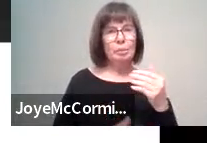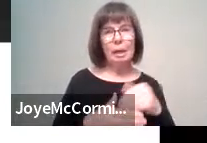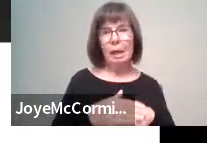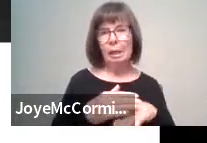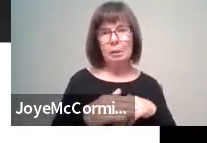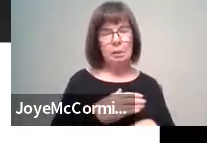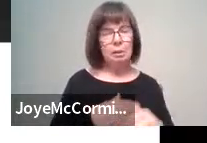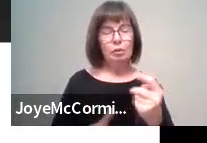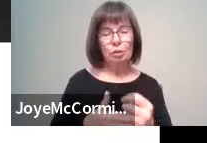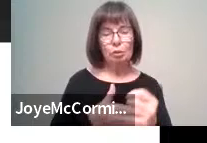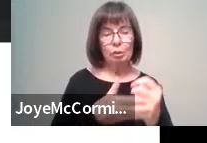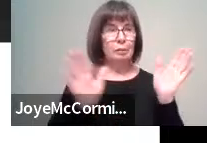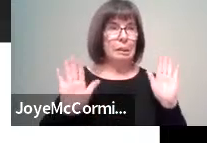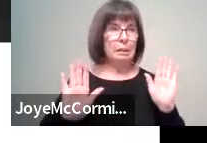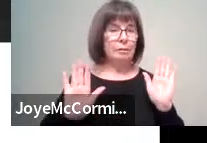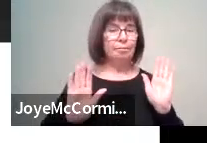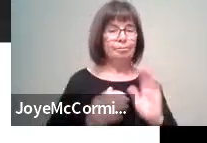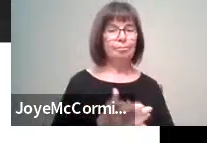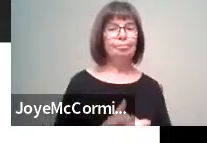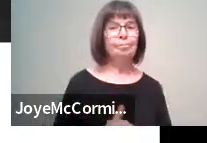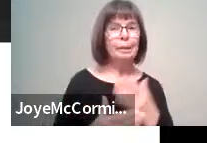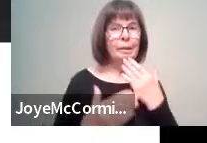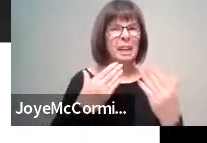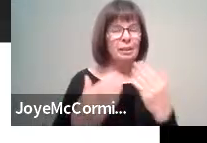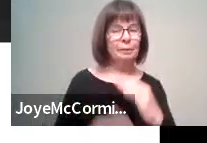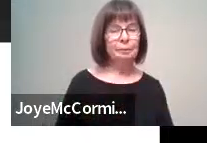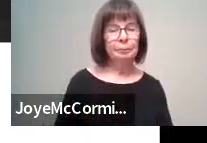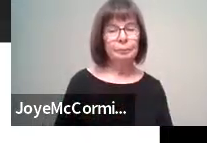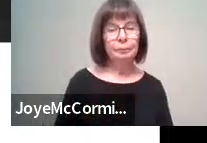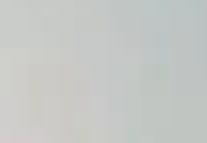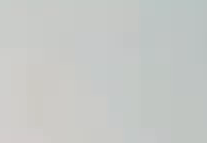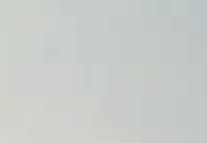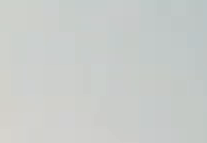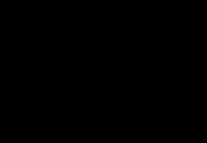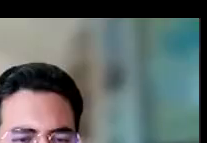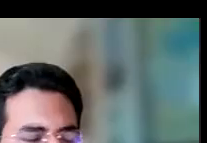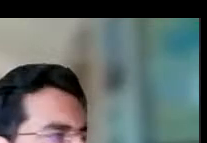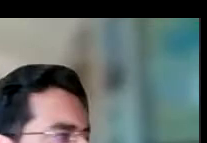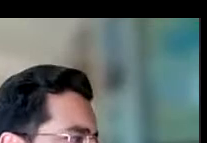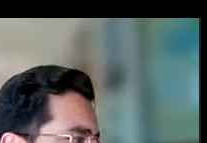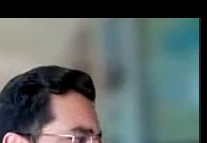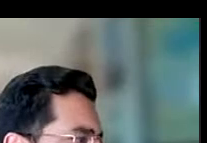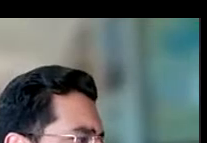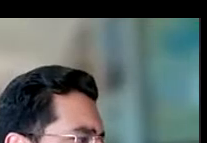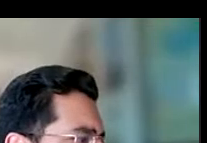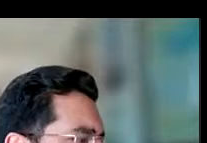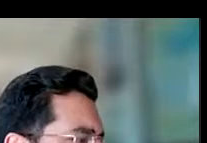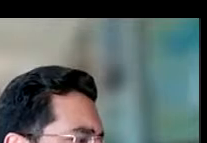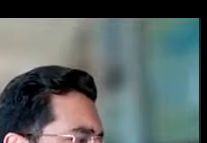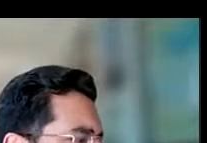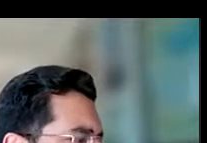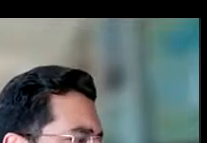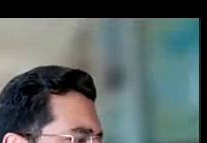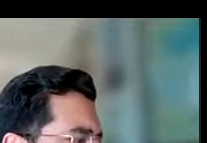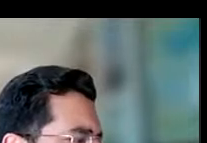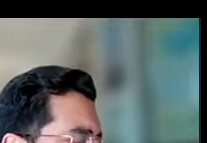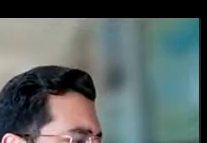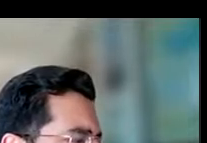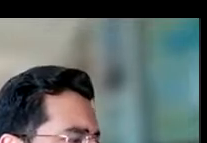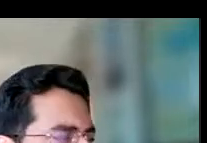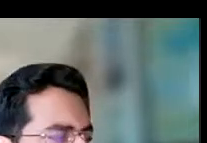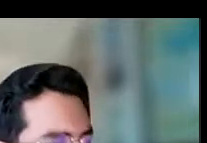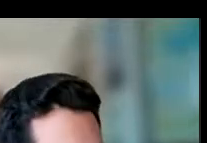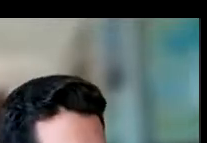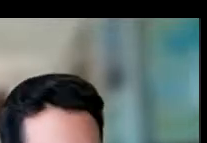treatments. And that's my last slide. Thank you. Okay, thank you. So I think at this point, what we want to do is we're going